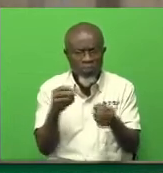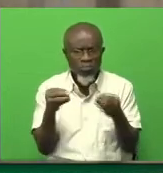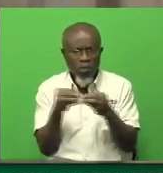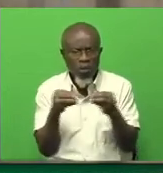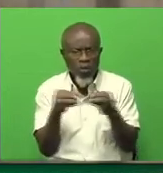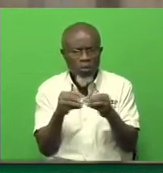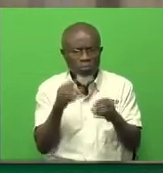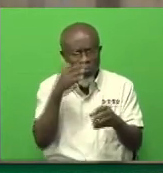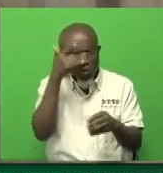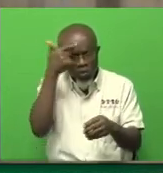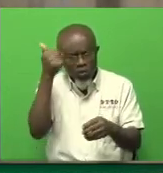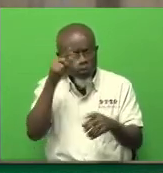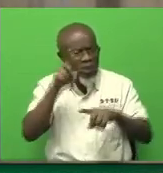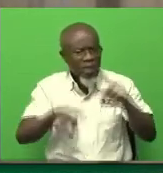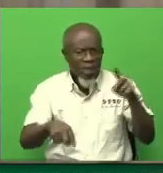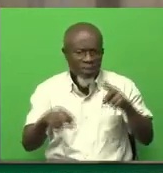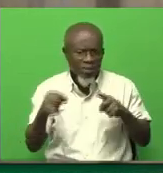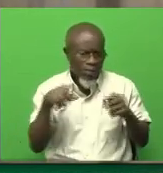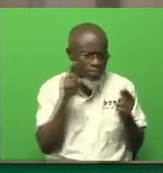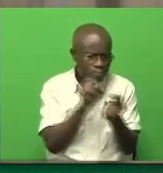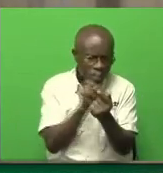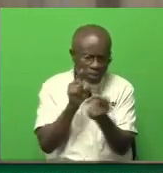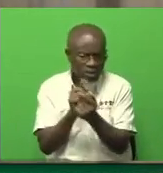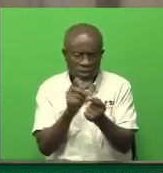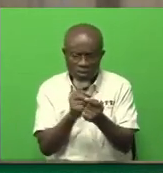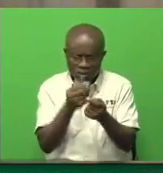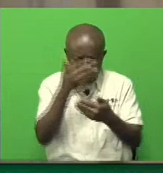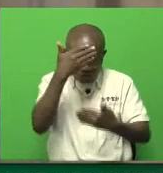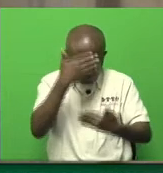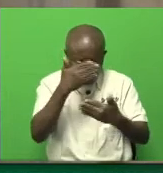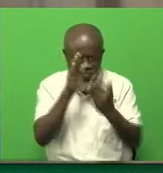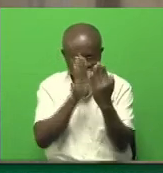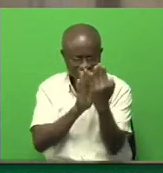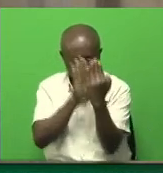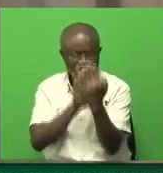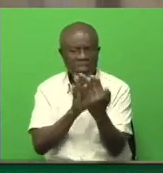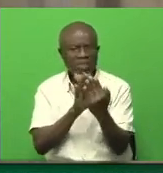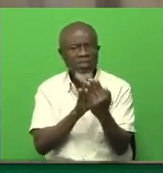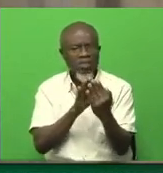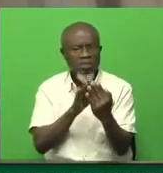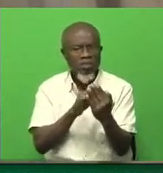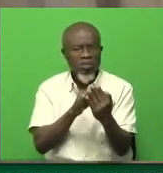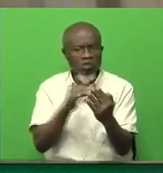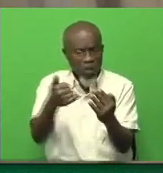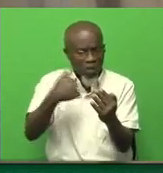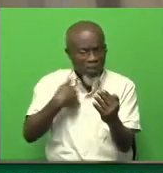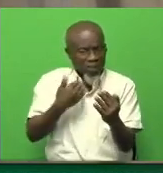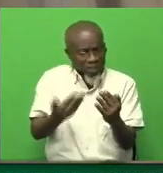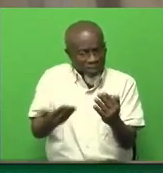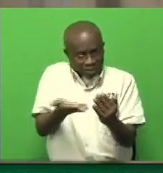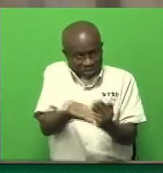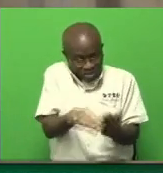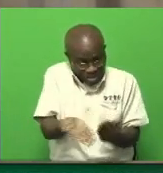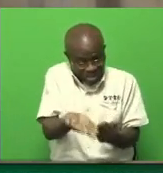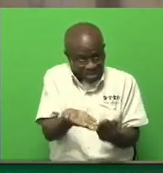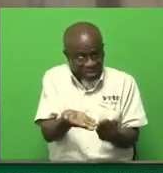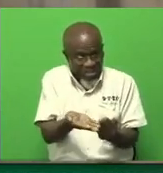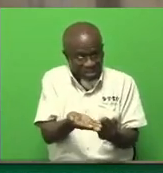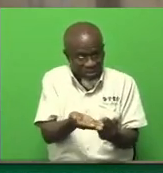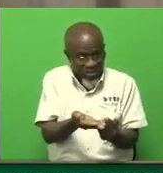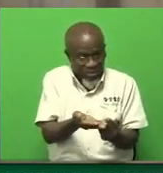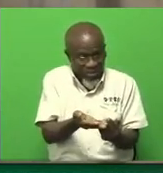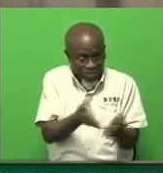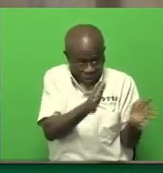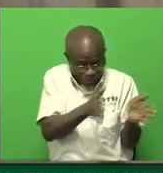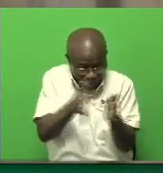we couldn't congregate there was no face the face you had things on the books already the the plan has been